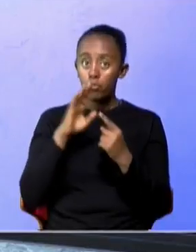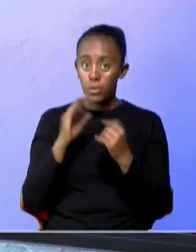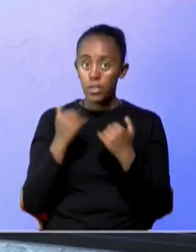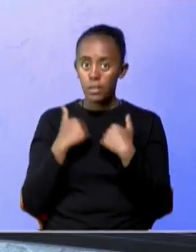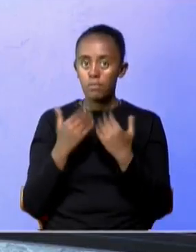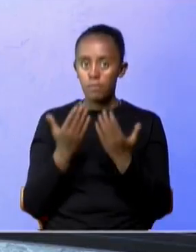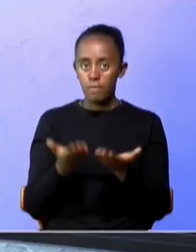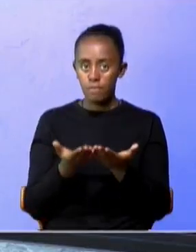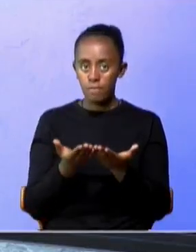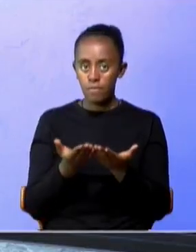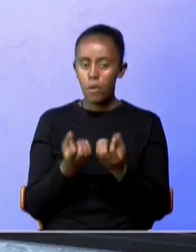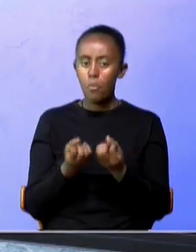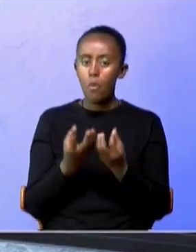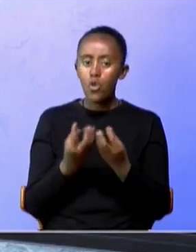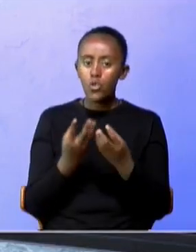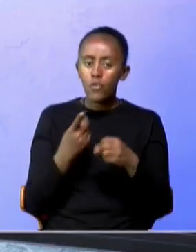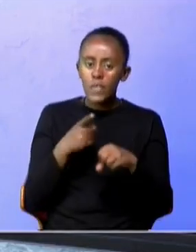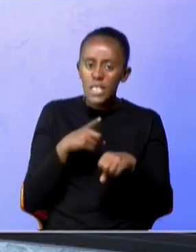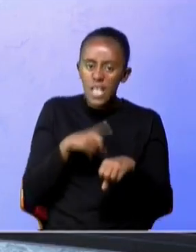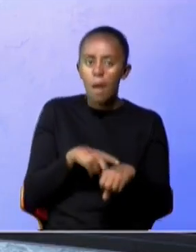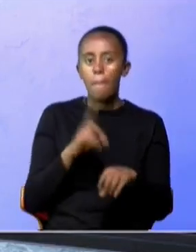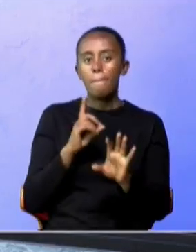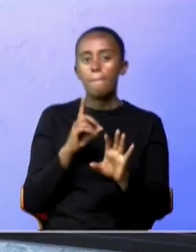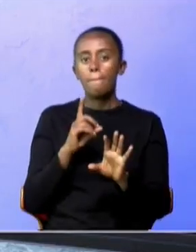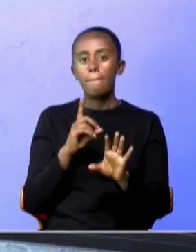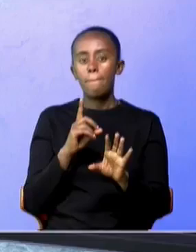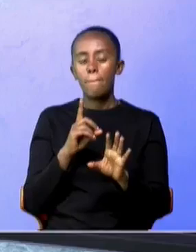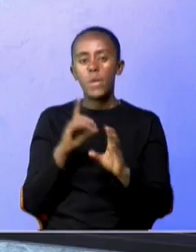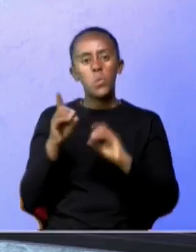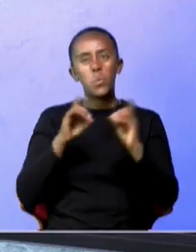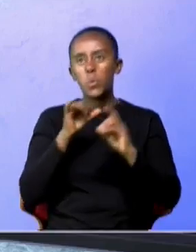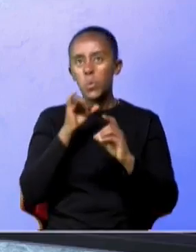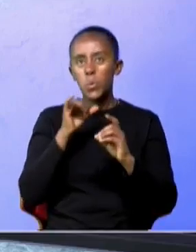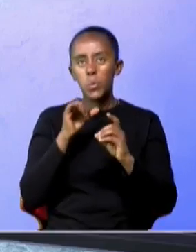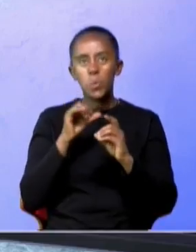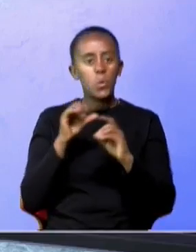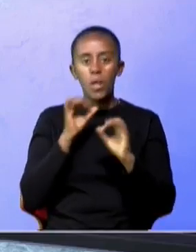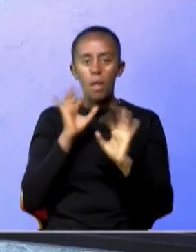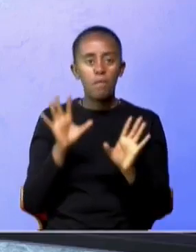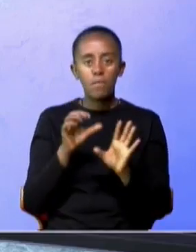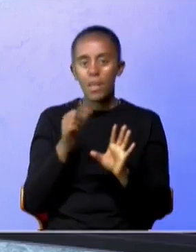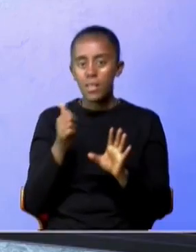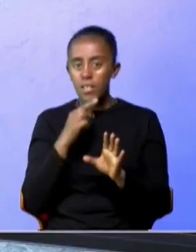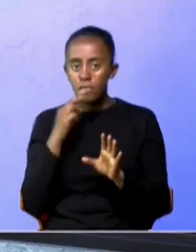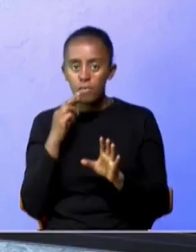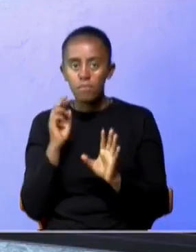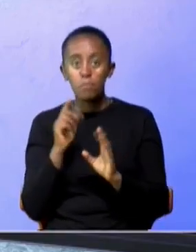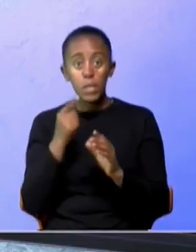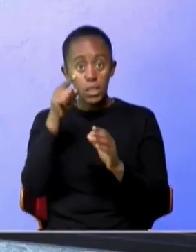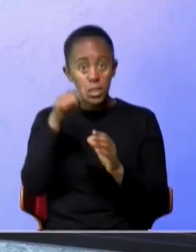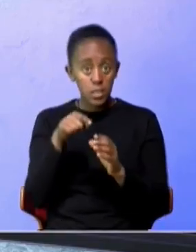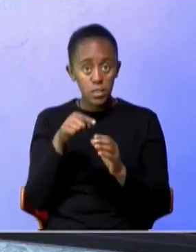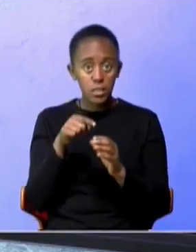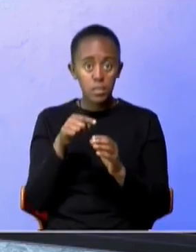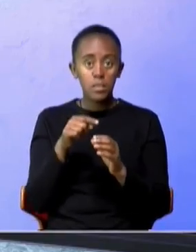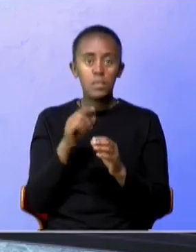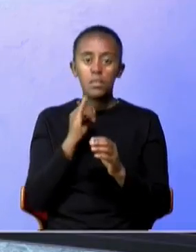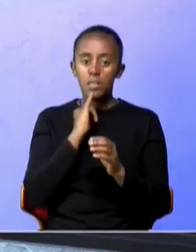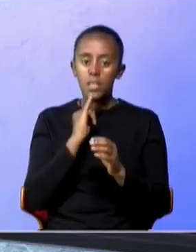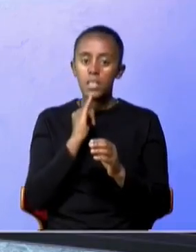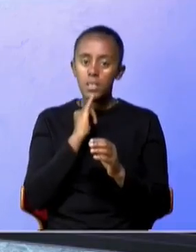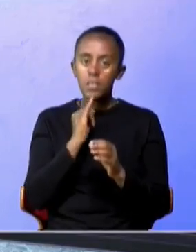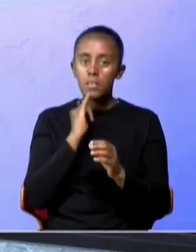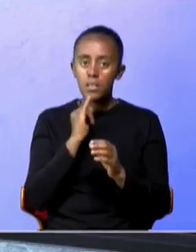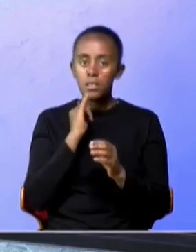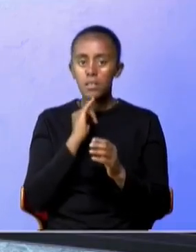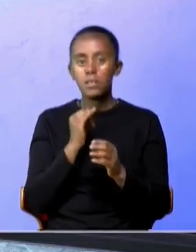first. Most of the time, in this case, we don't have the other verb to be, but most of the time we have is,